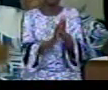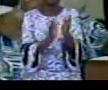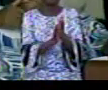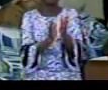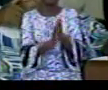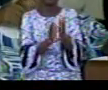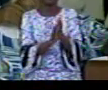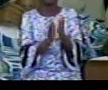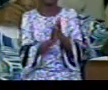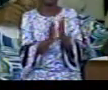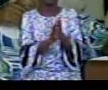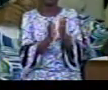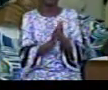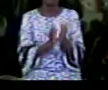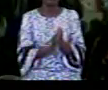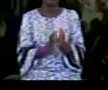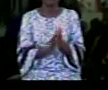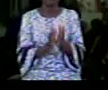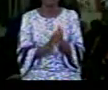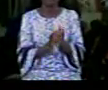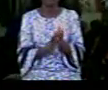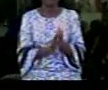Thank you, sir.